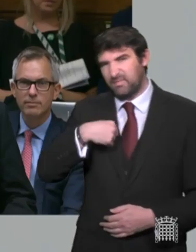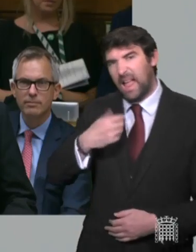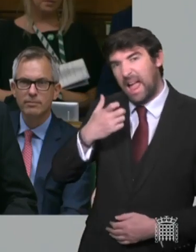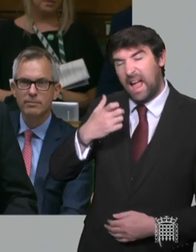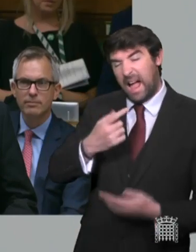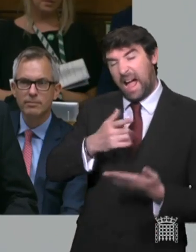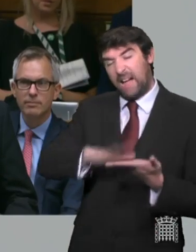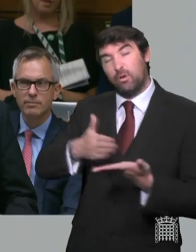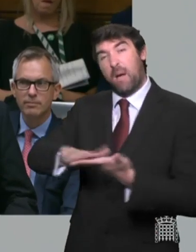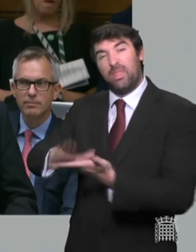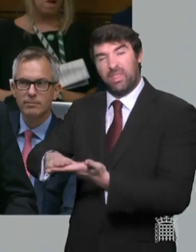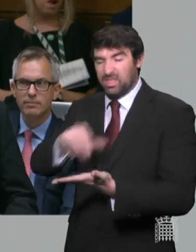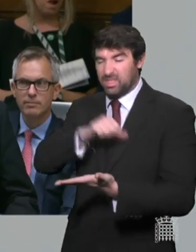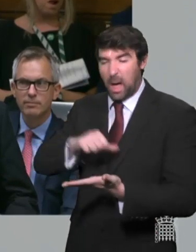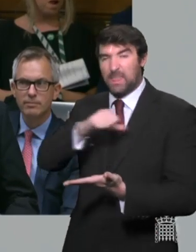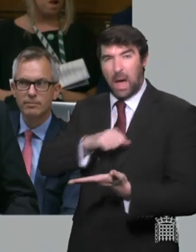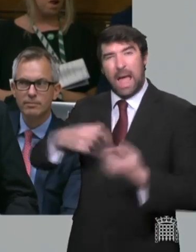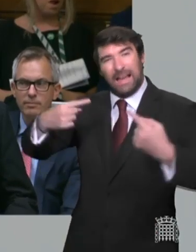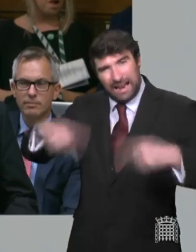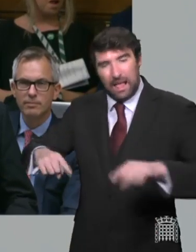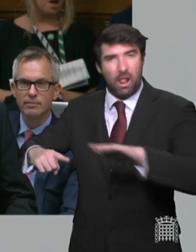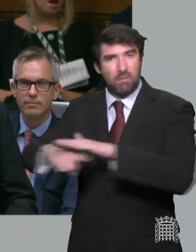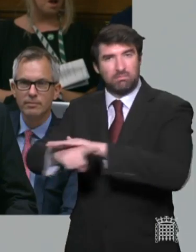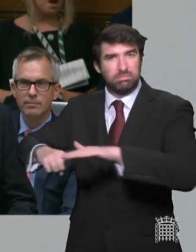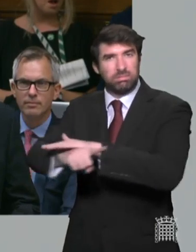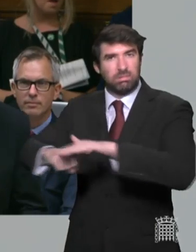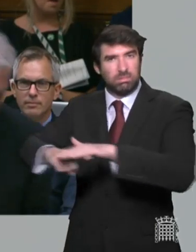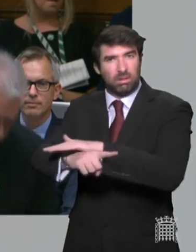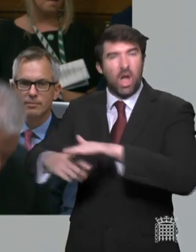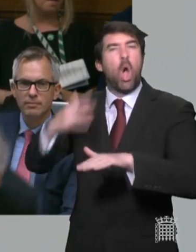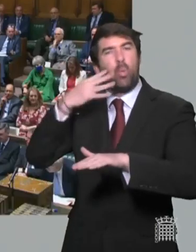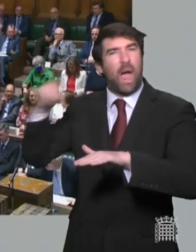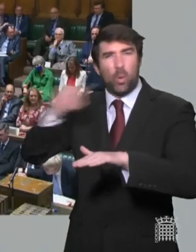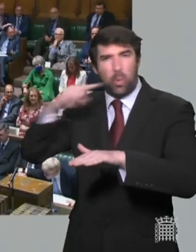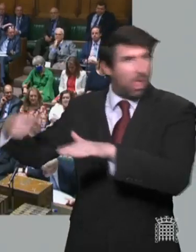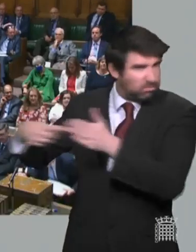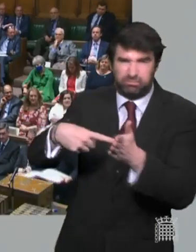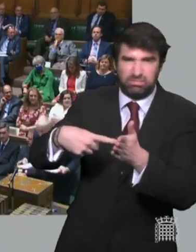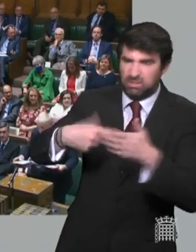month. When are we going to take some direct action and send the boats straight back?